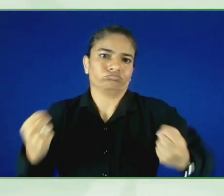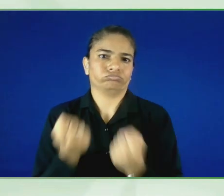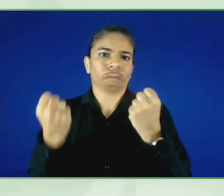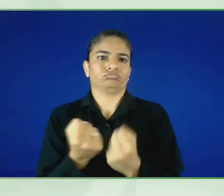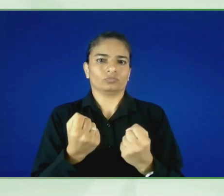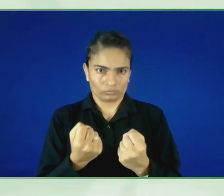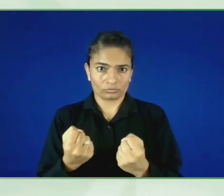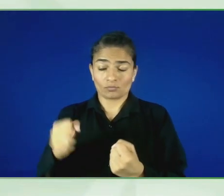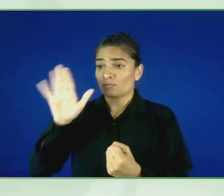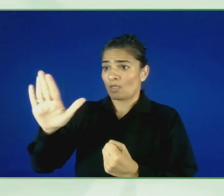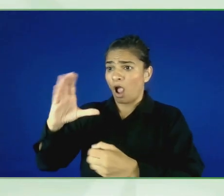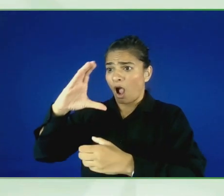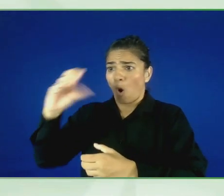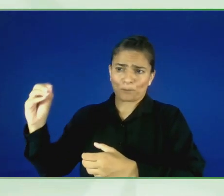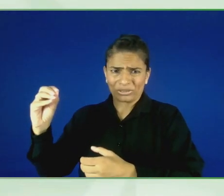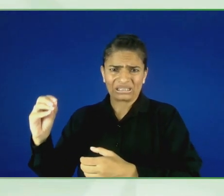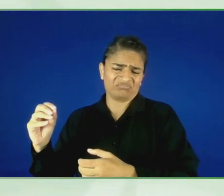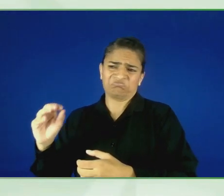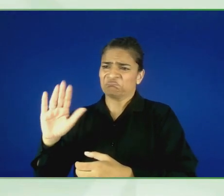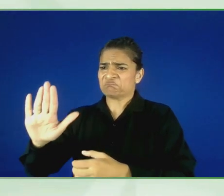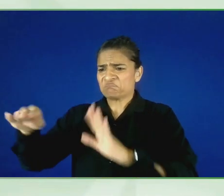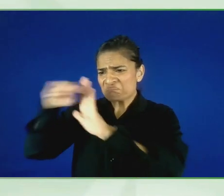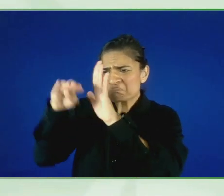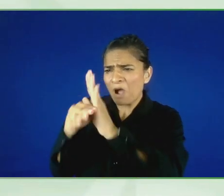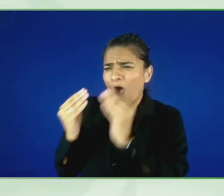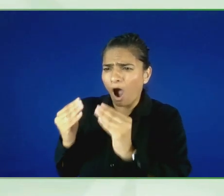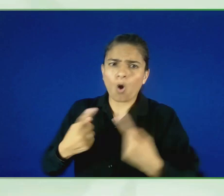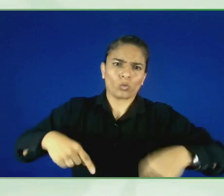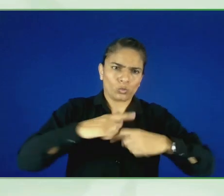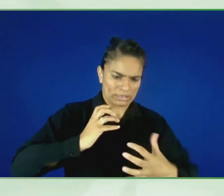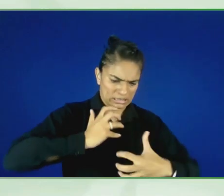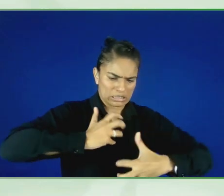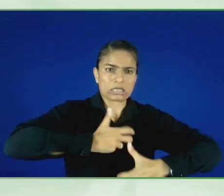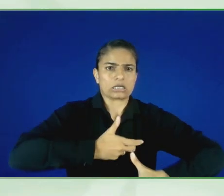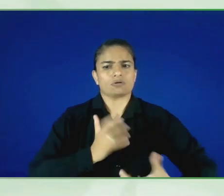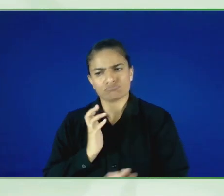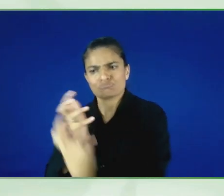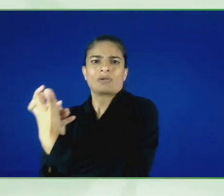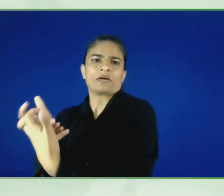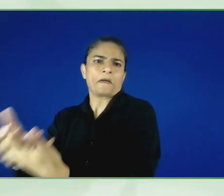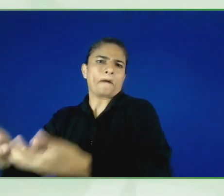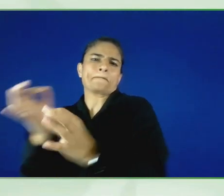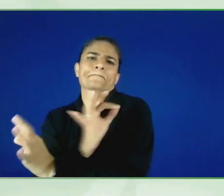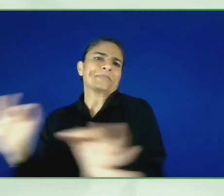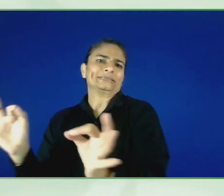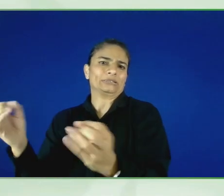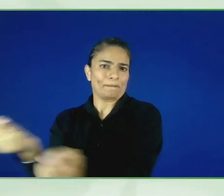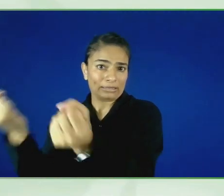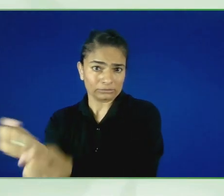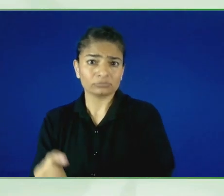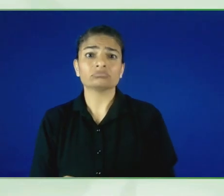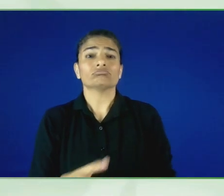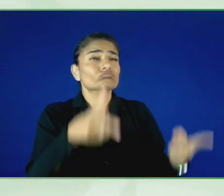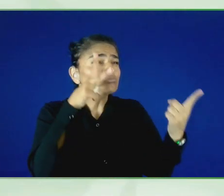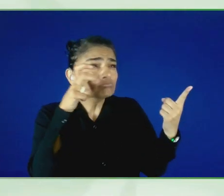to the community, but make sure you actually adapt them to your own, the own specificities of your